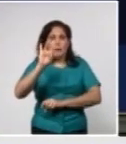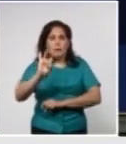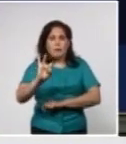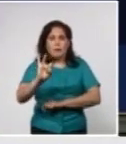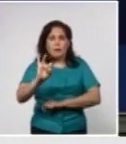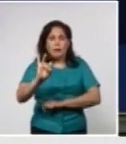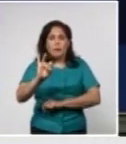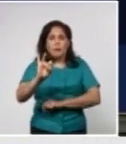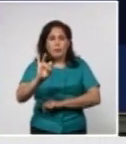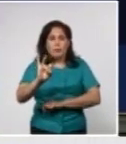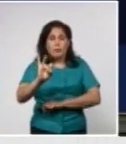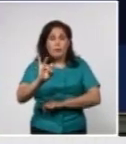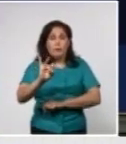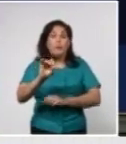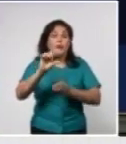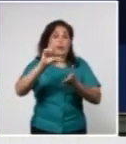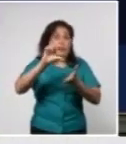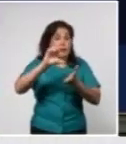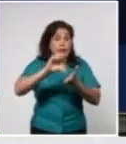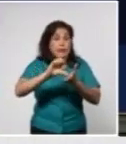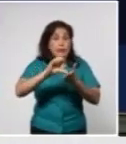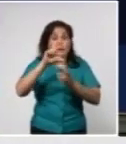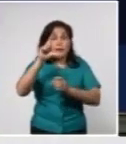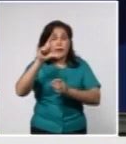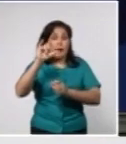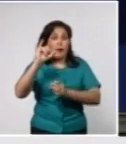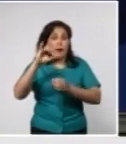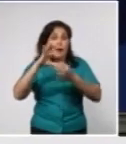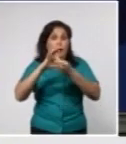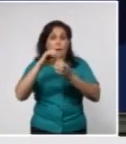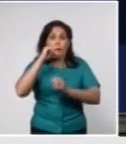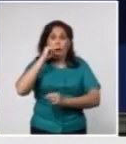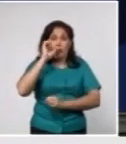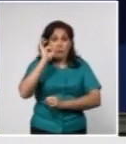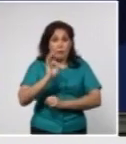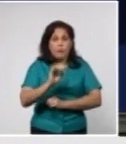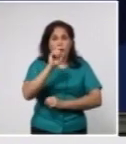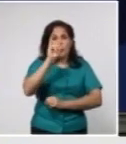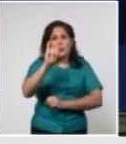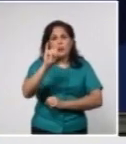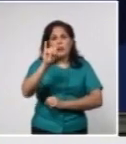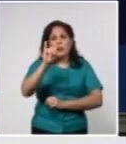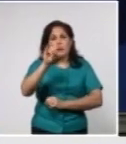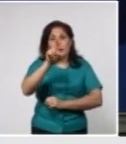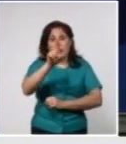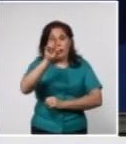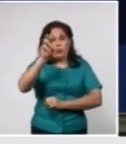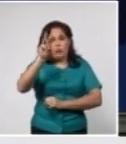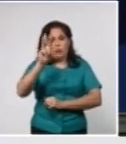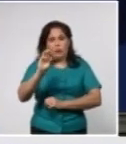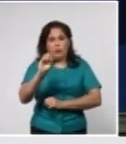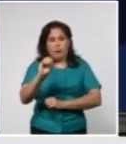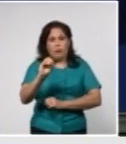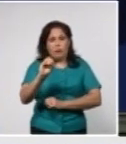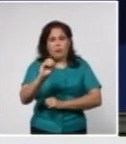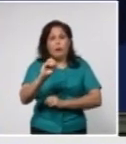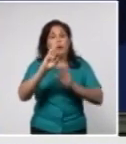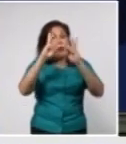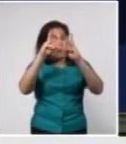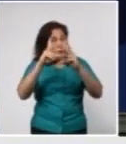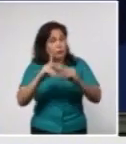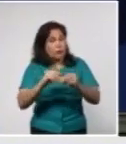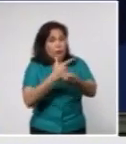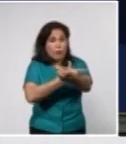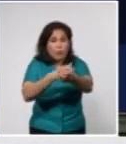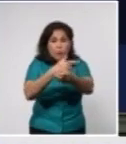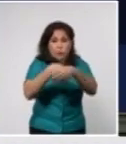Laboratory, 287, and in the Center for Genetic Engineering and Biotechnology,